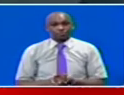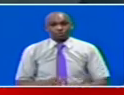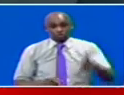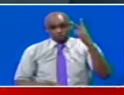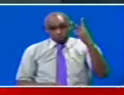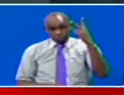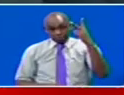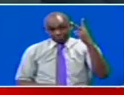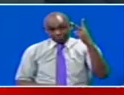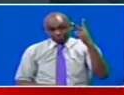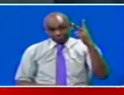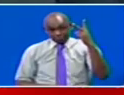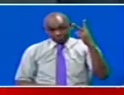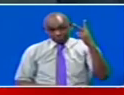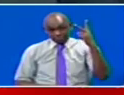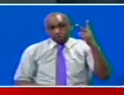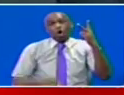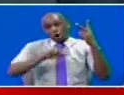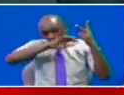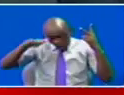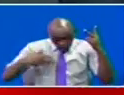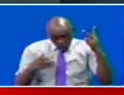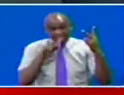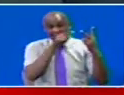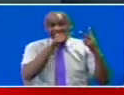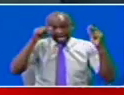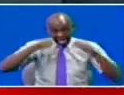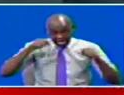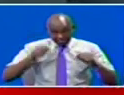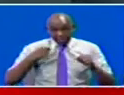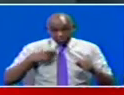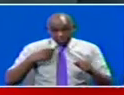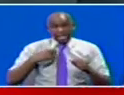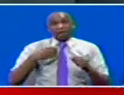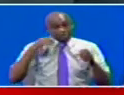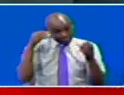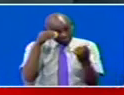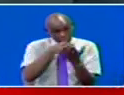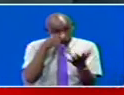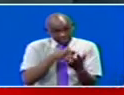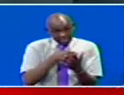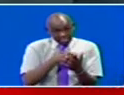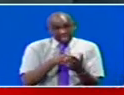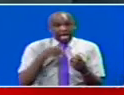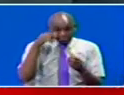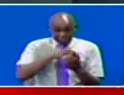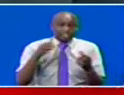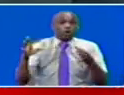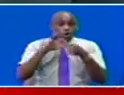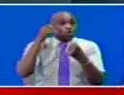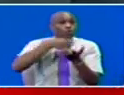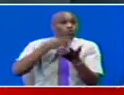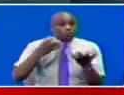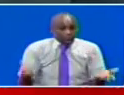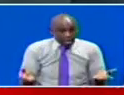Number two, that all this agreement will form part and be incorporated